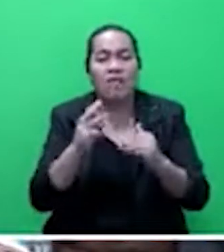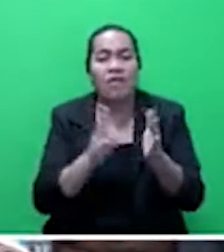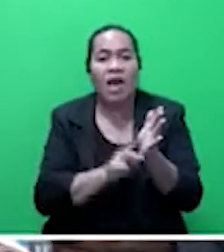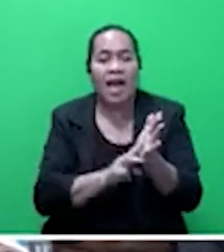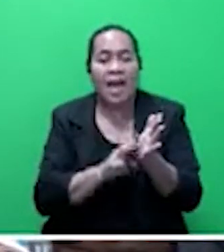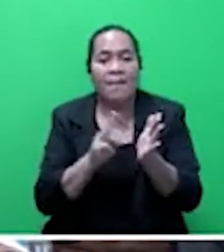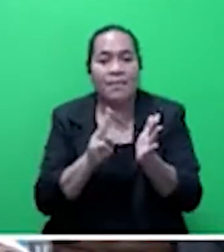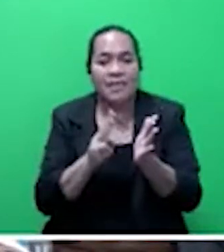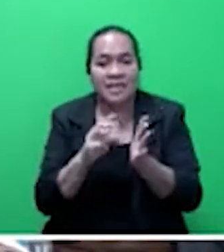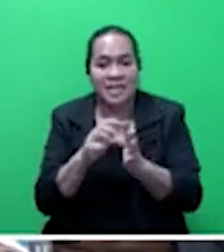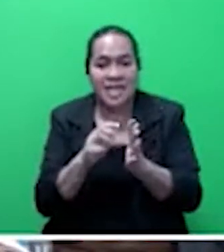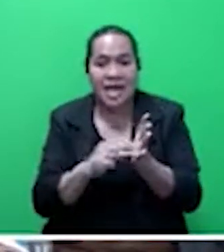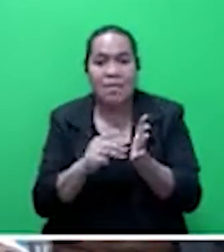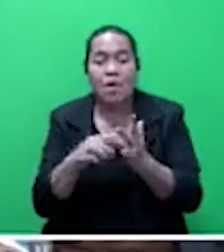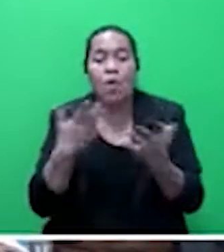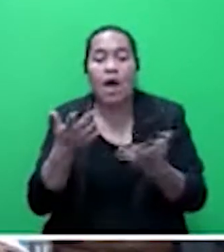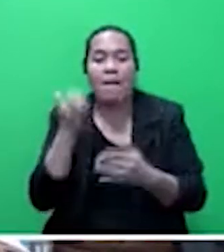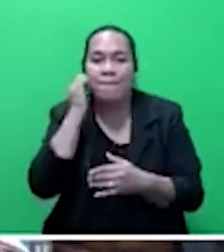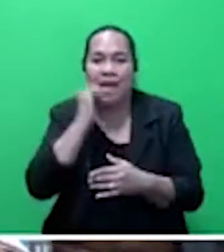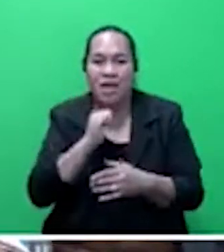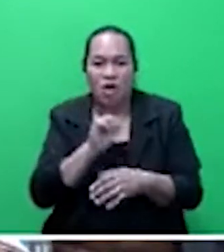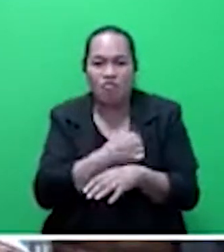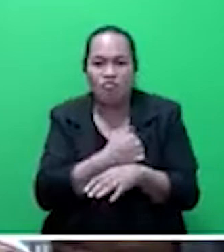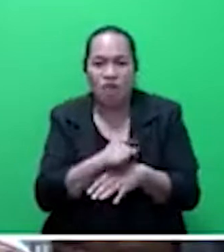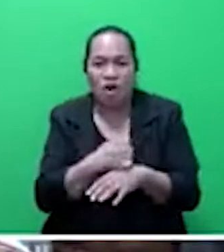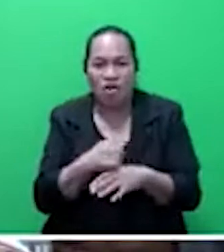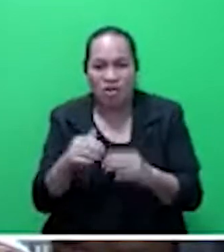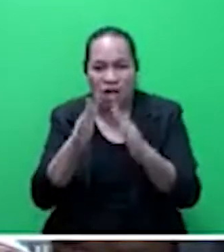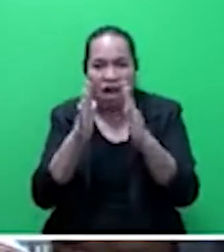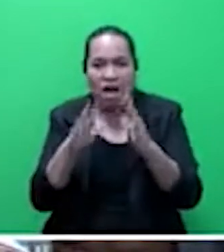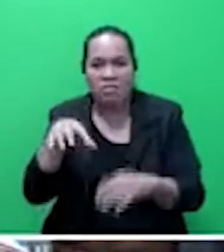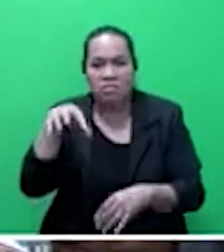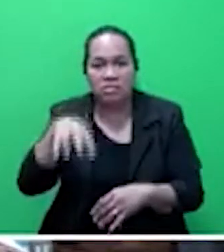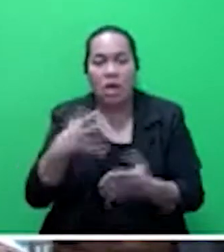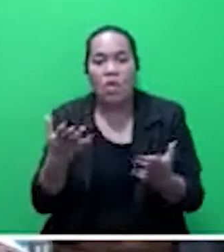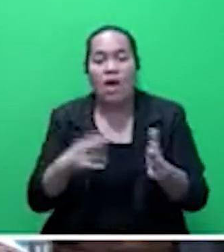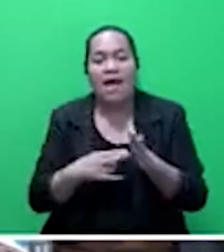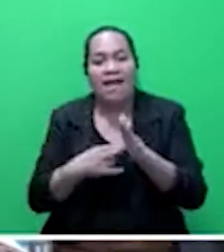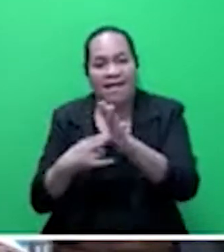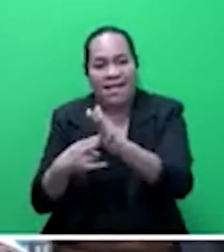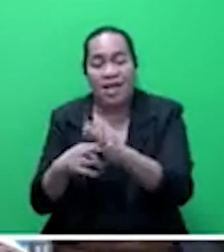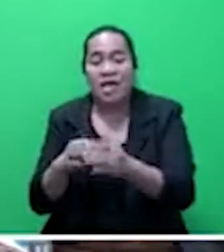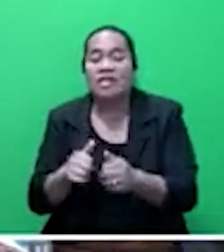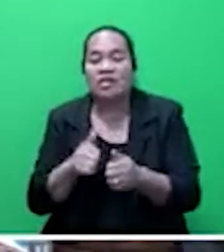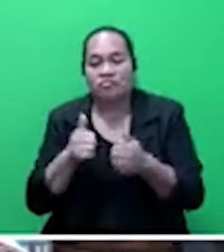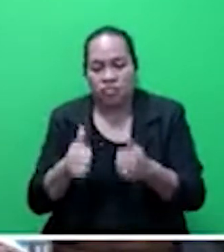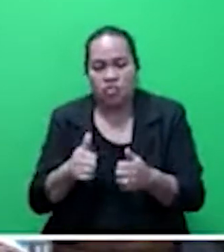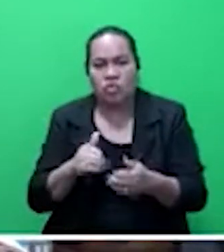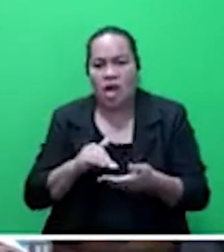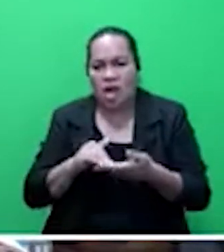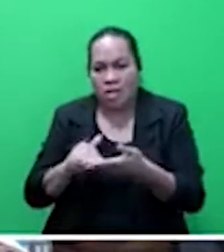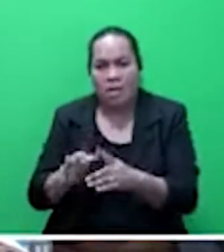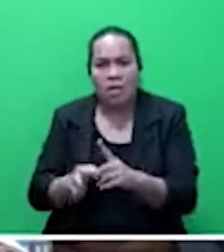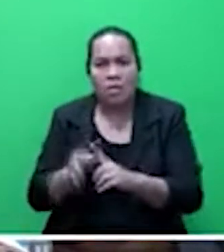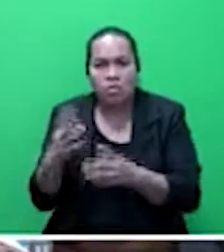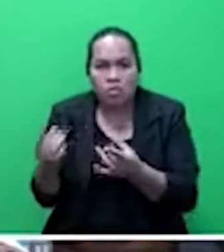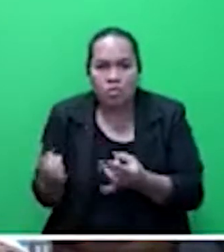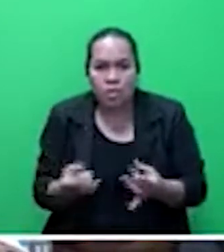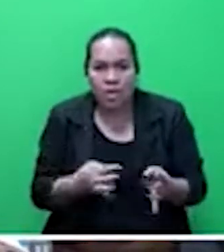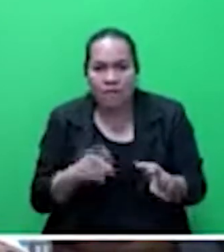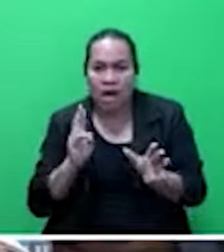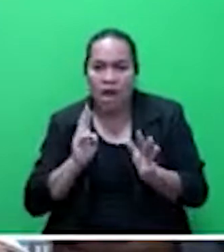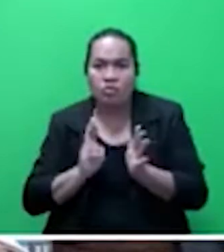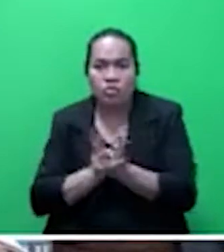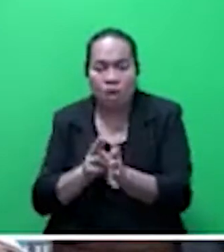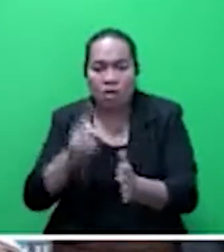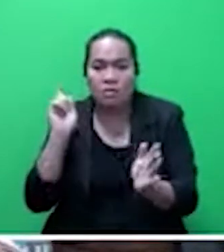the Black Rock facility in Nadi. This will greatly improve the capability of the NDMO to prepare and respond to disaster